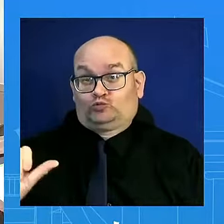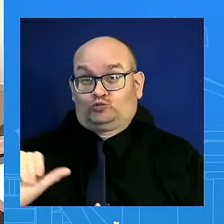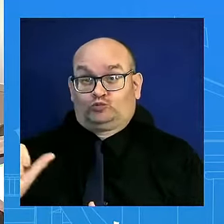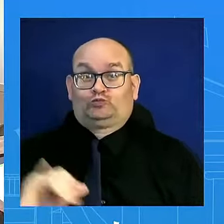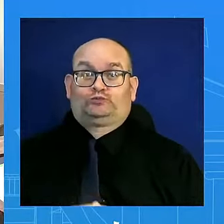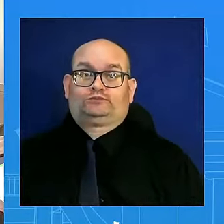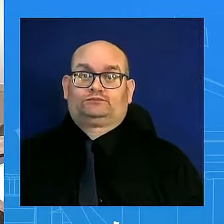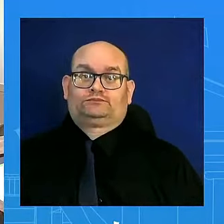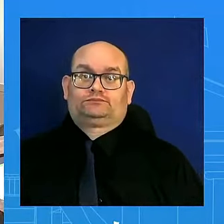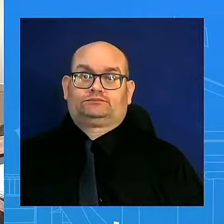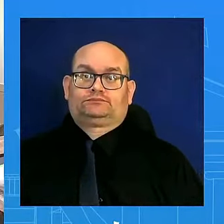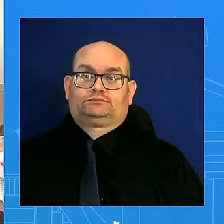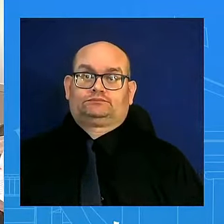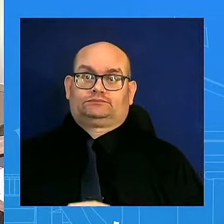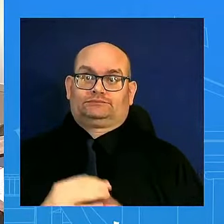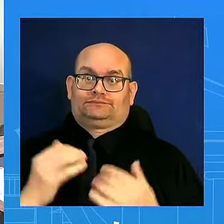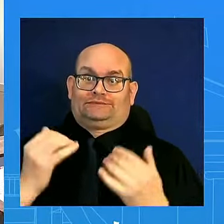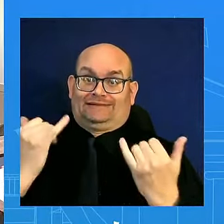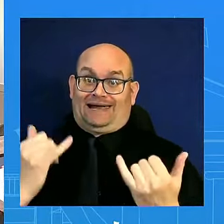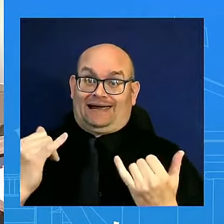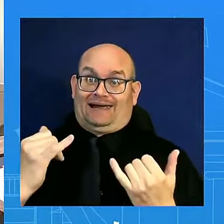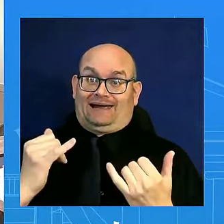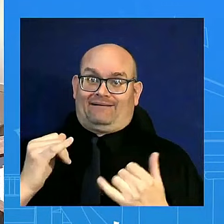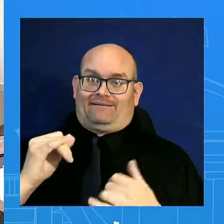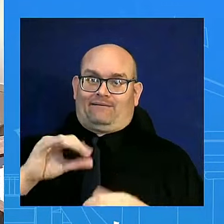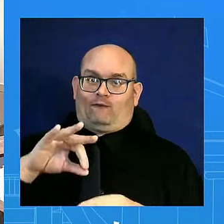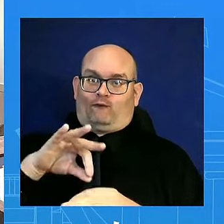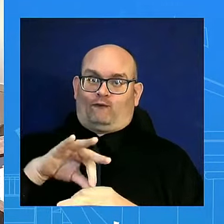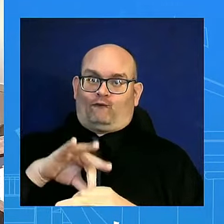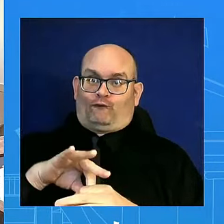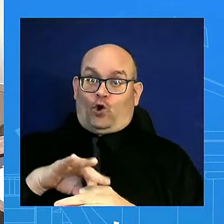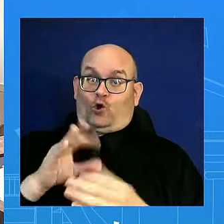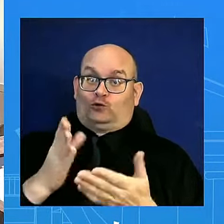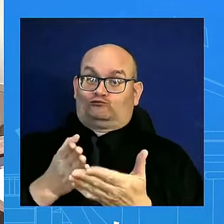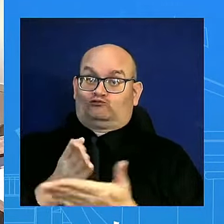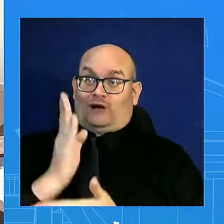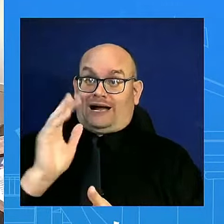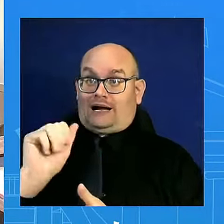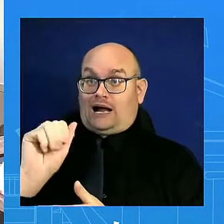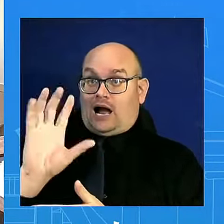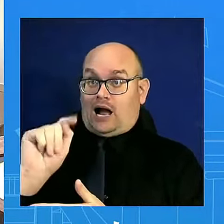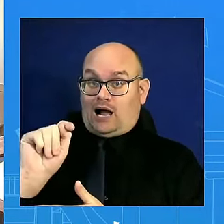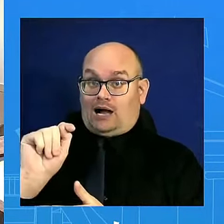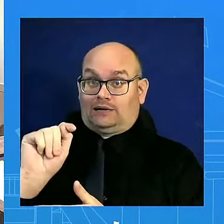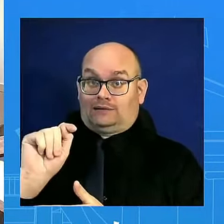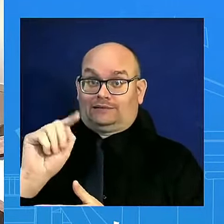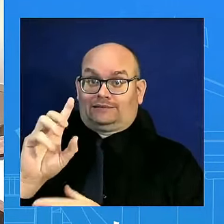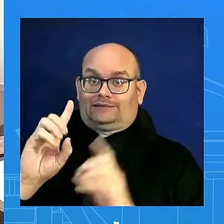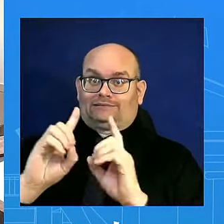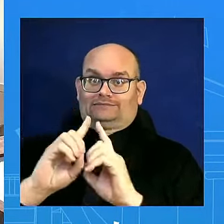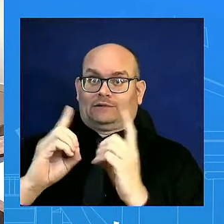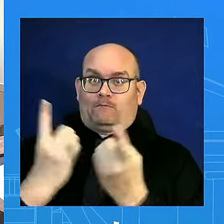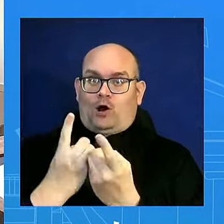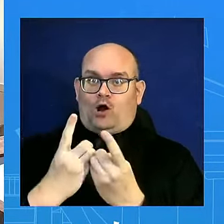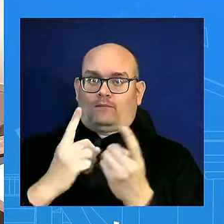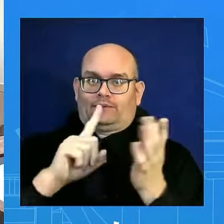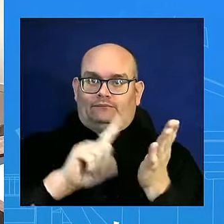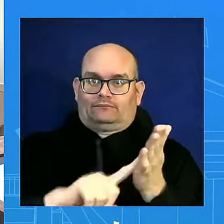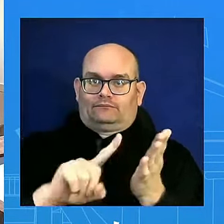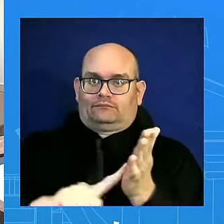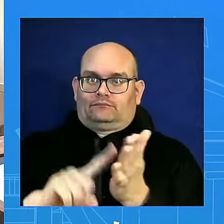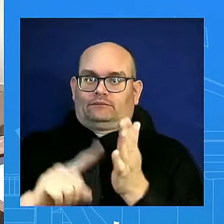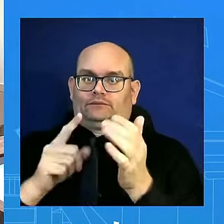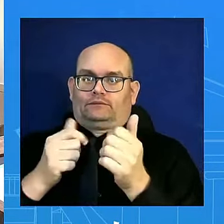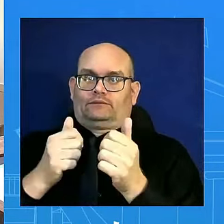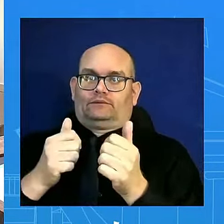of the Voting Rights Act. And data from the Brennan Center for Justice shows that since the Supreme Court struck down Section 5